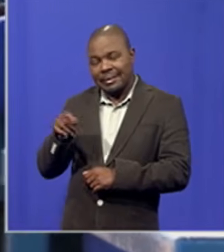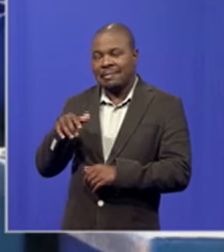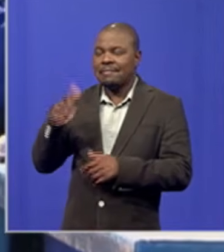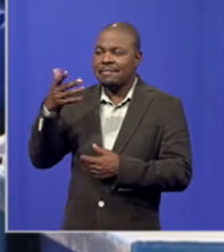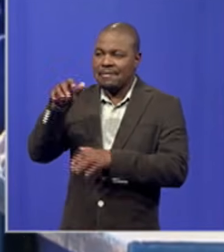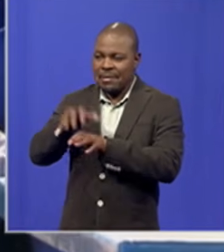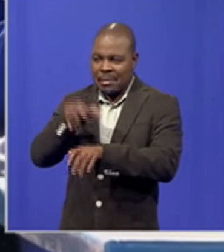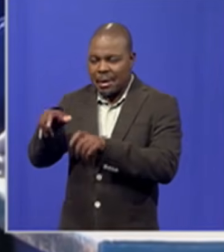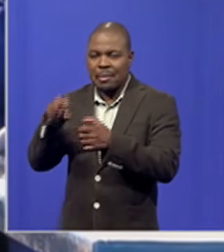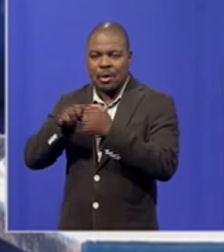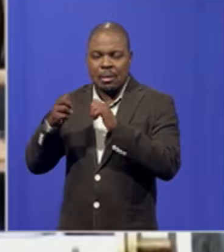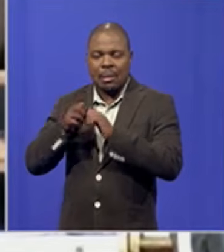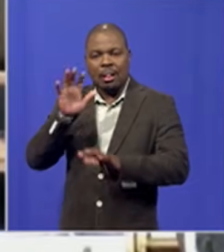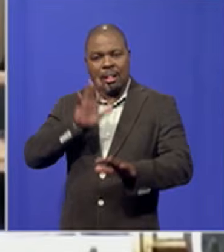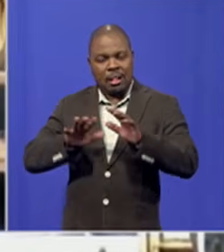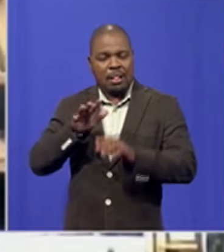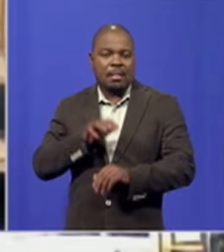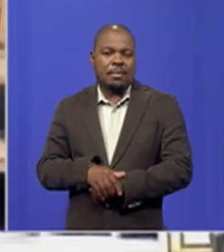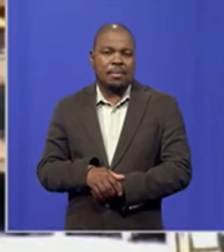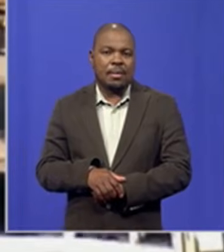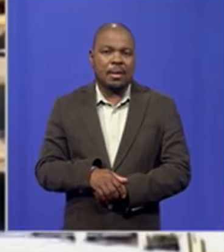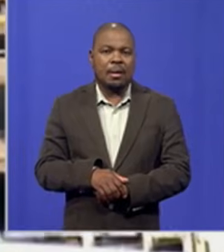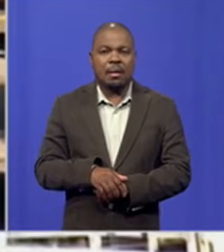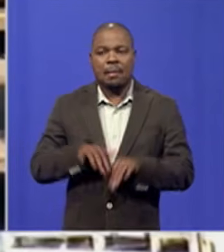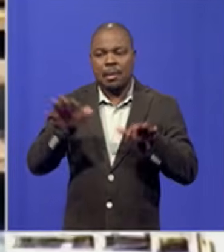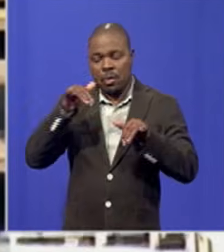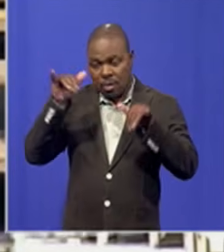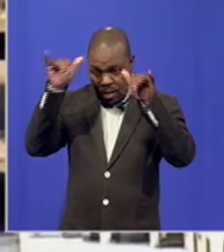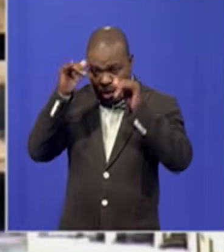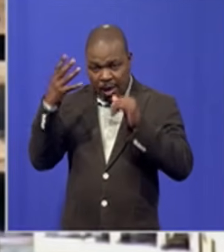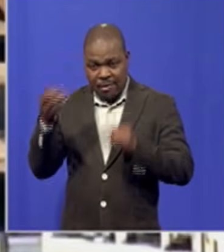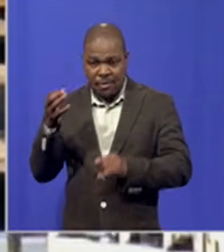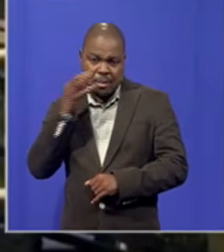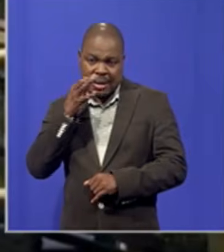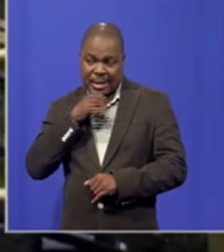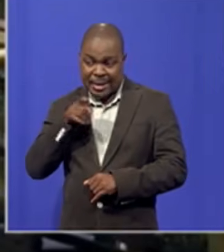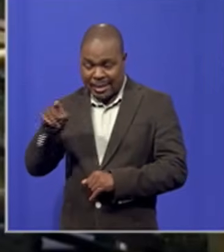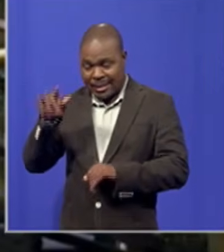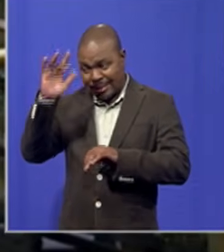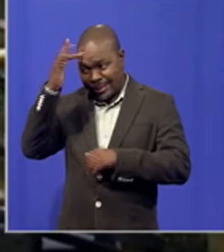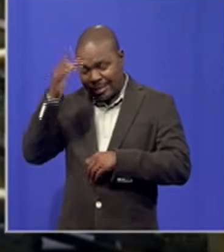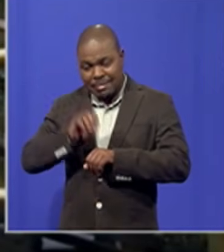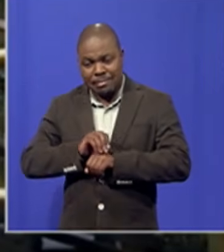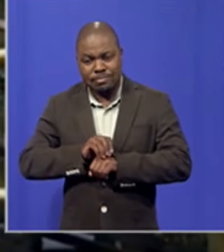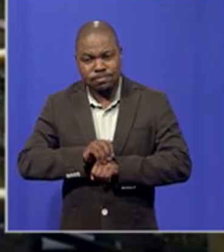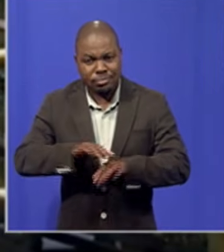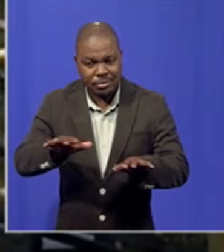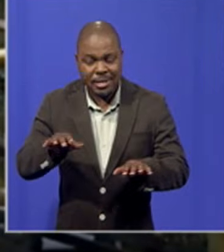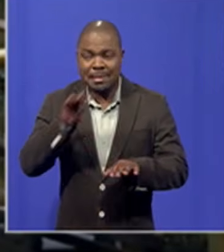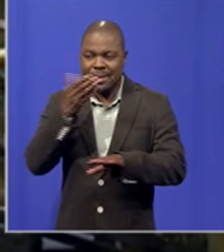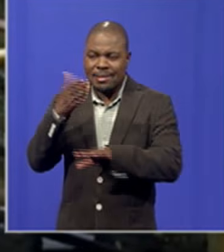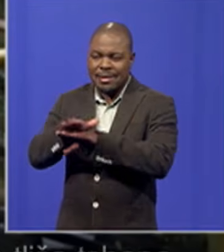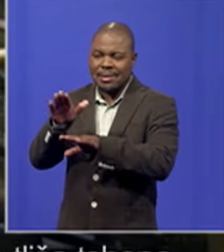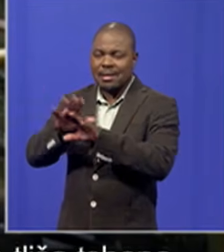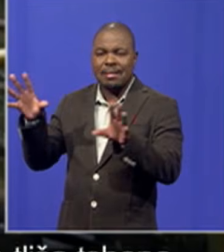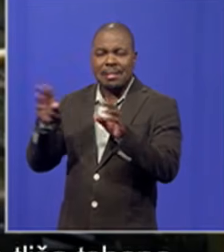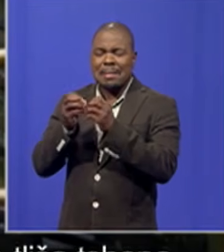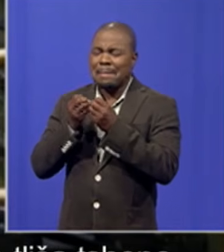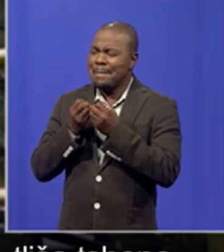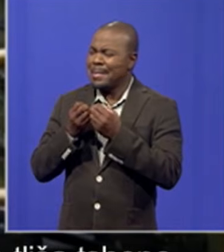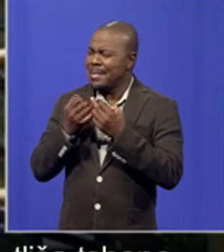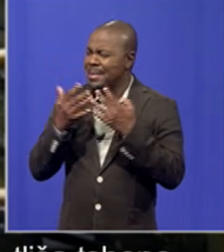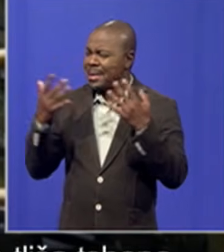ba itemogelago tšona ga bjale. Barui ba dikgomo ba re go phulega ga bolwetši bja tlhako le molomo go šetše go bolaile leruo la bona ka